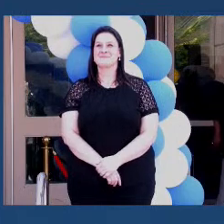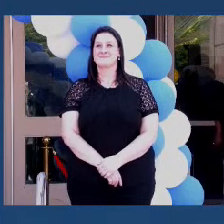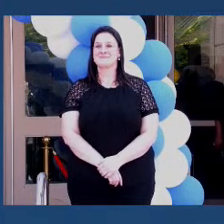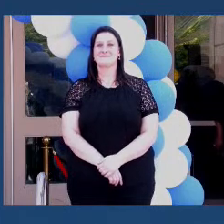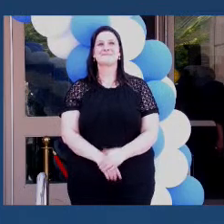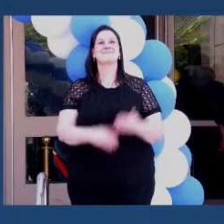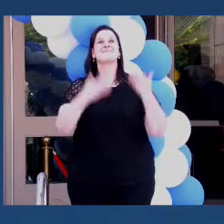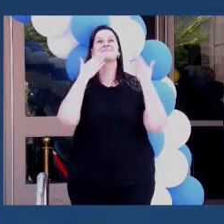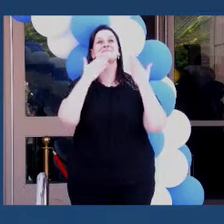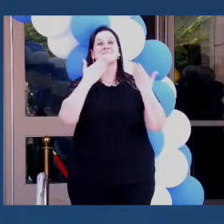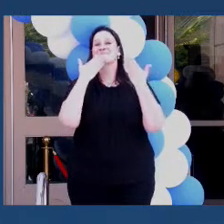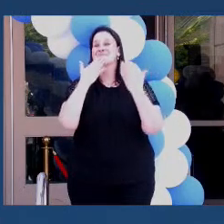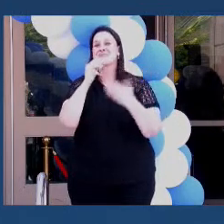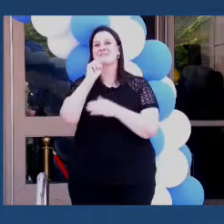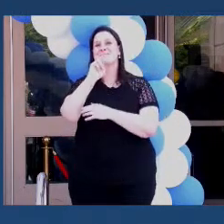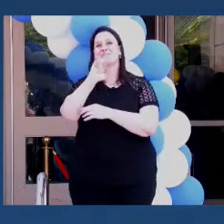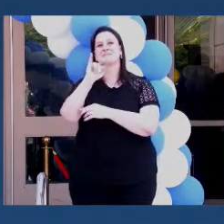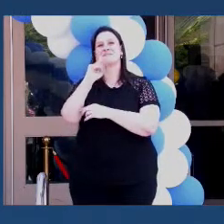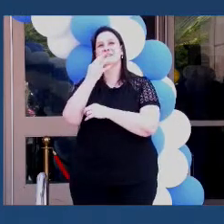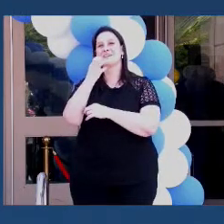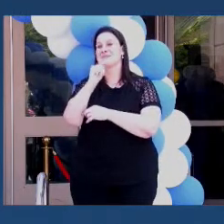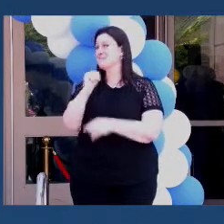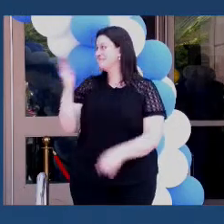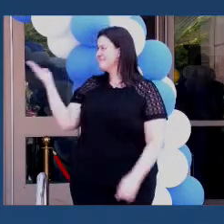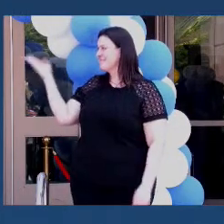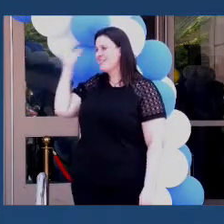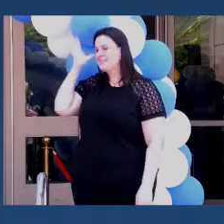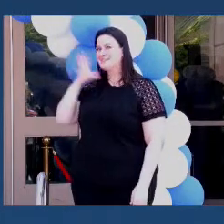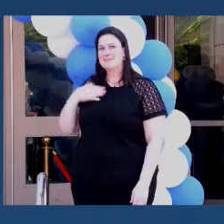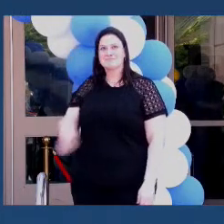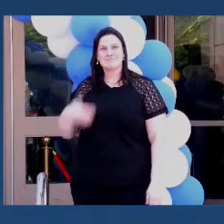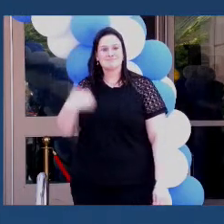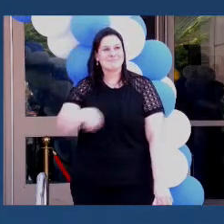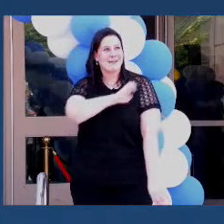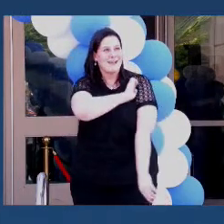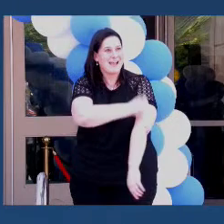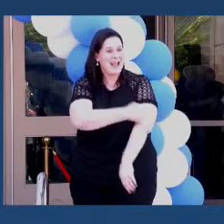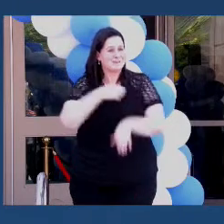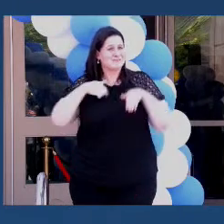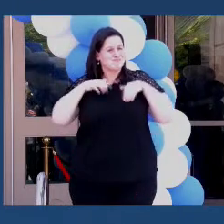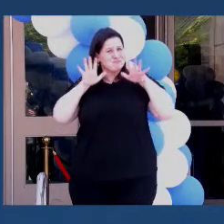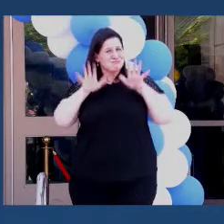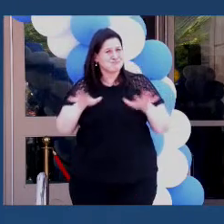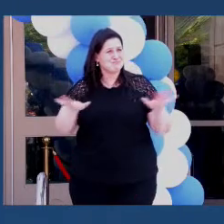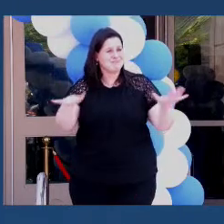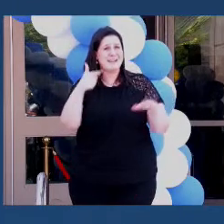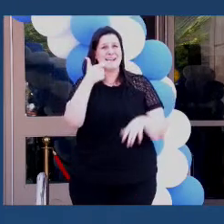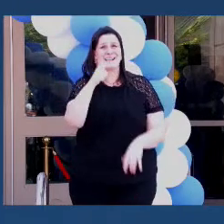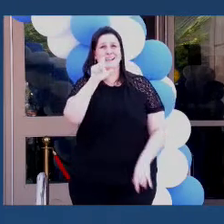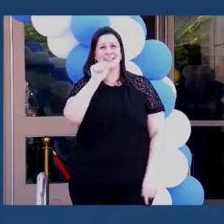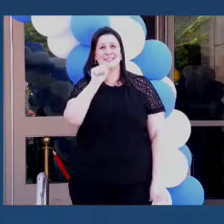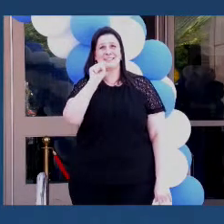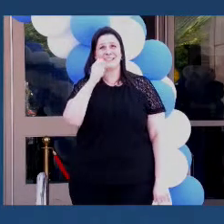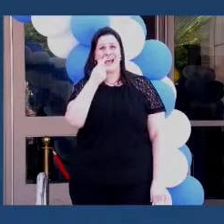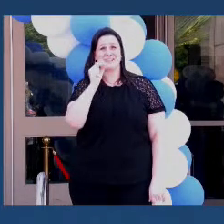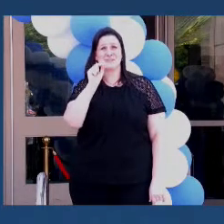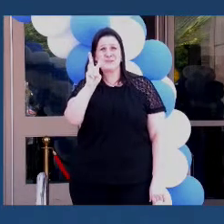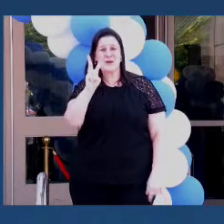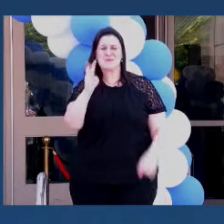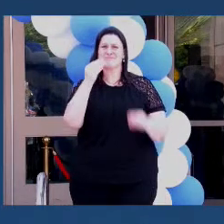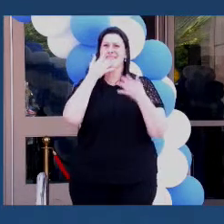Thank you, Mr. Ingram. I tell you what, this guy has energy, and Glasgow is blessed to have him as their leader.